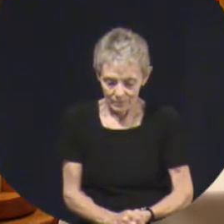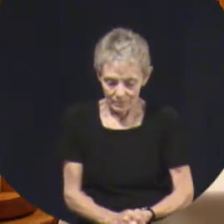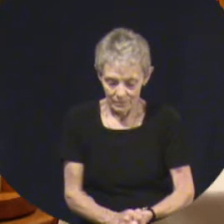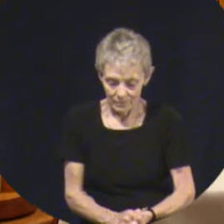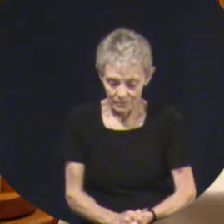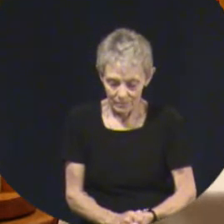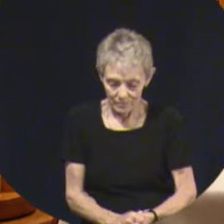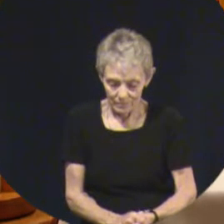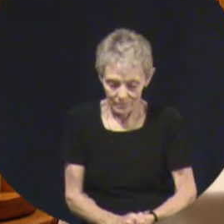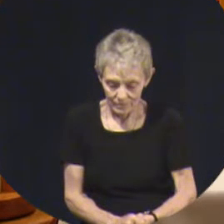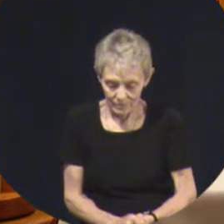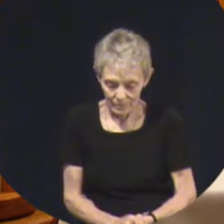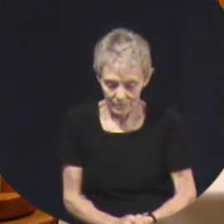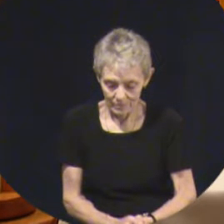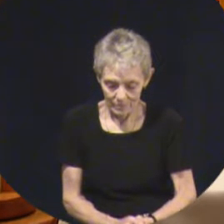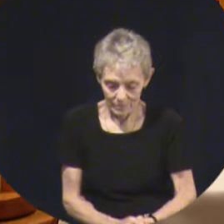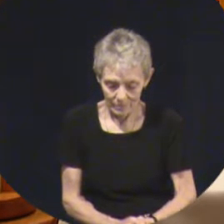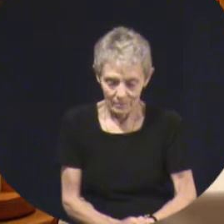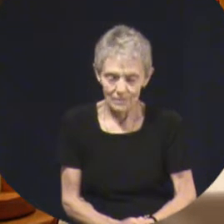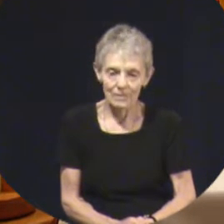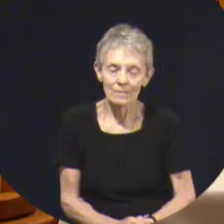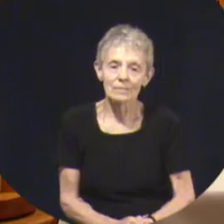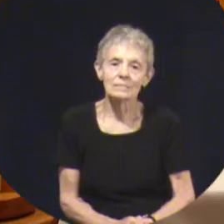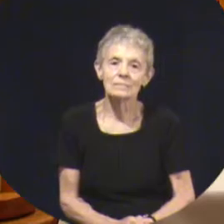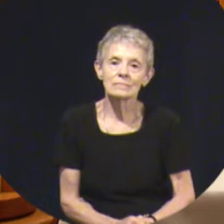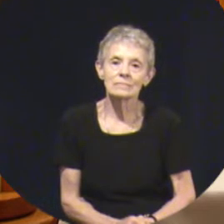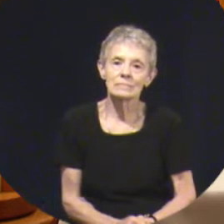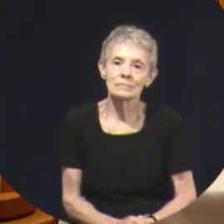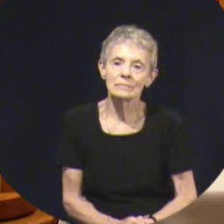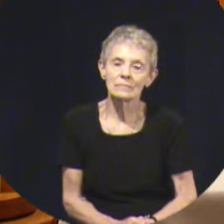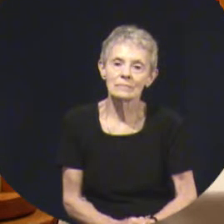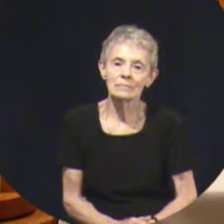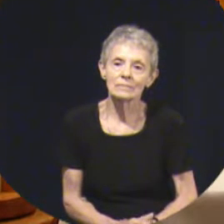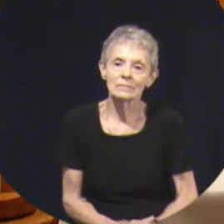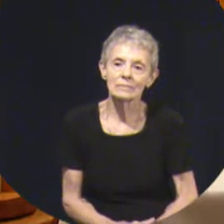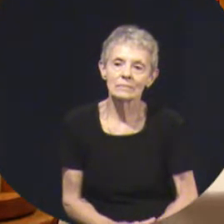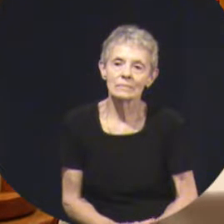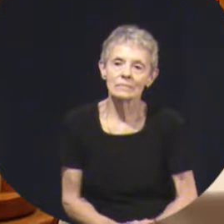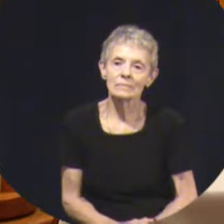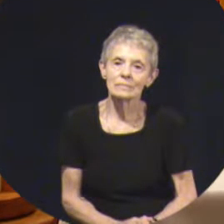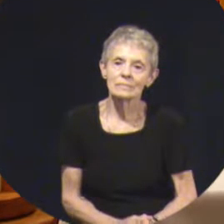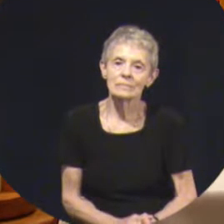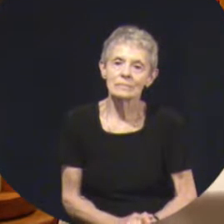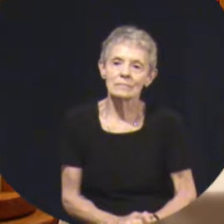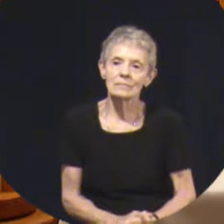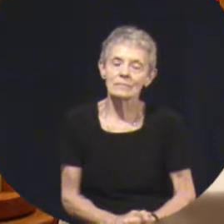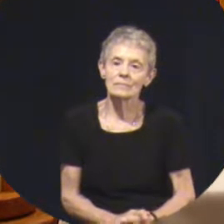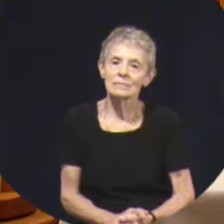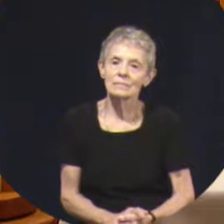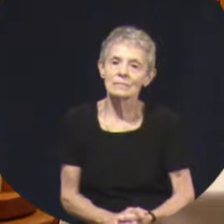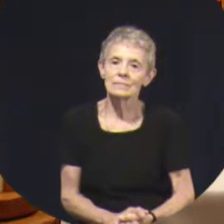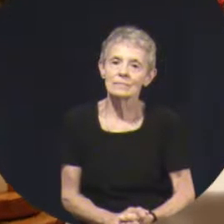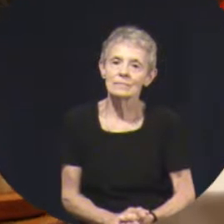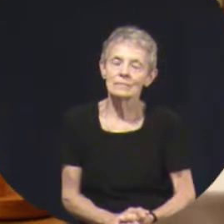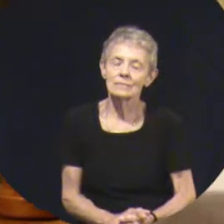With humble spirit and contrite heart, may be accepted by you, Lord, may our sacrifice in your sight this day be pleasing to you, Lord God.